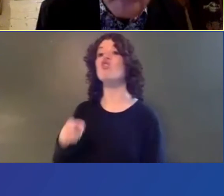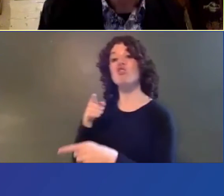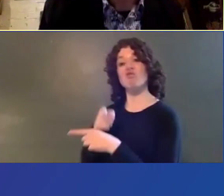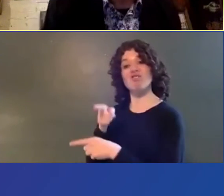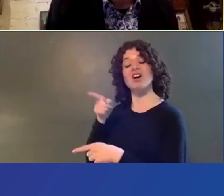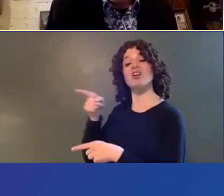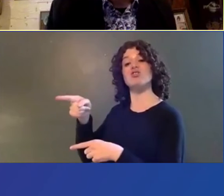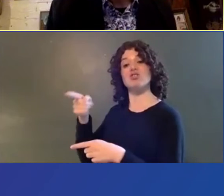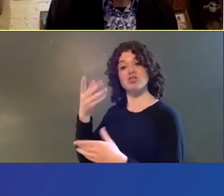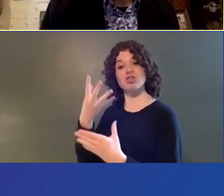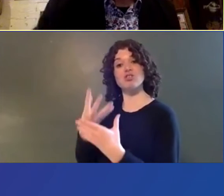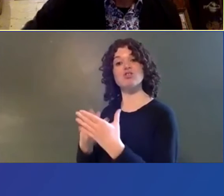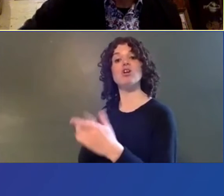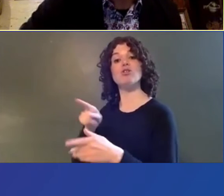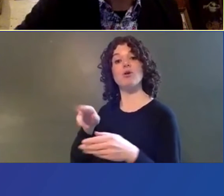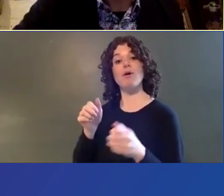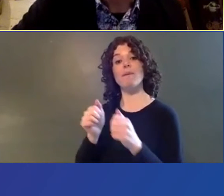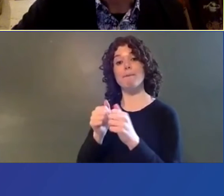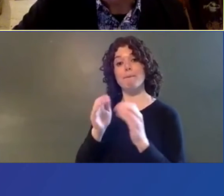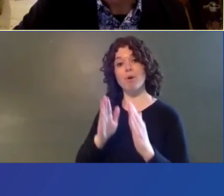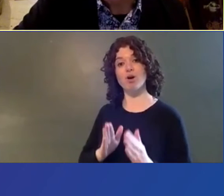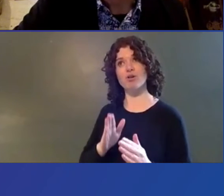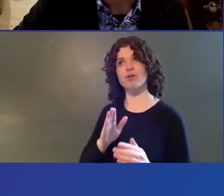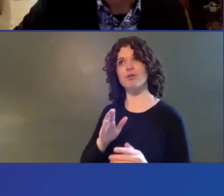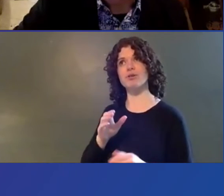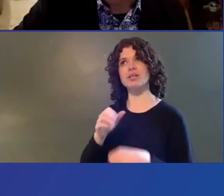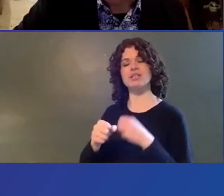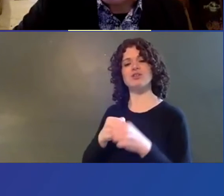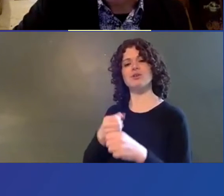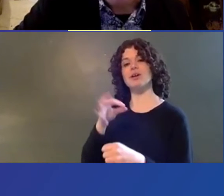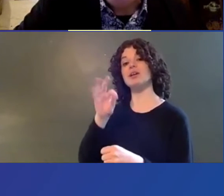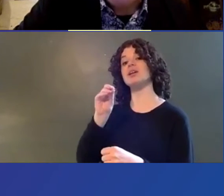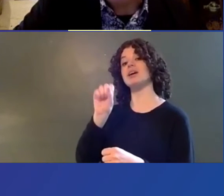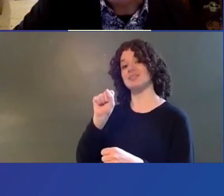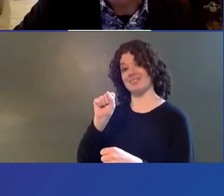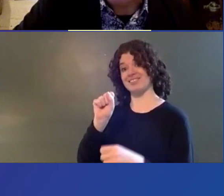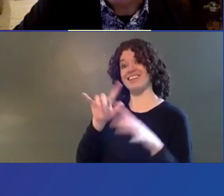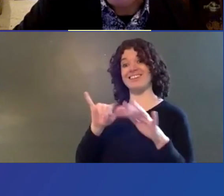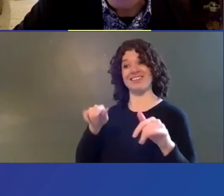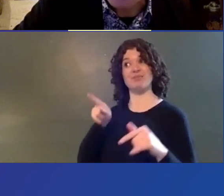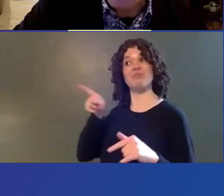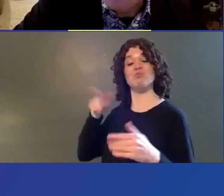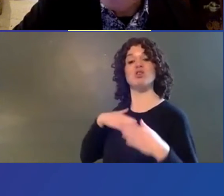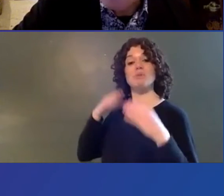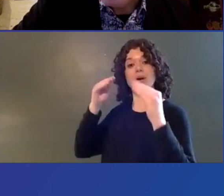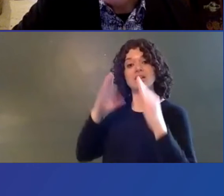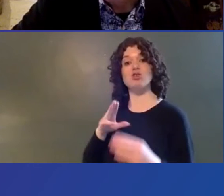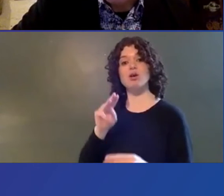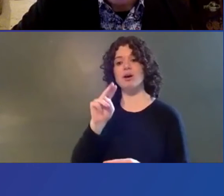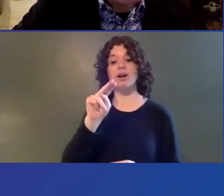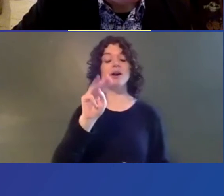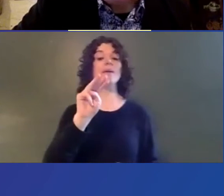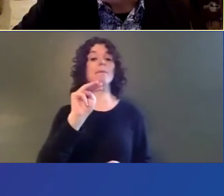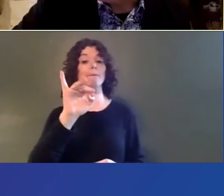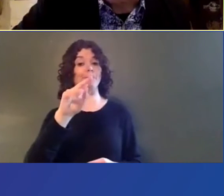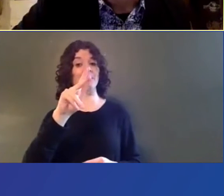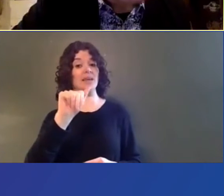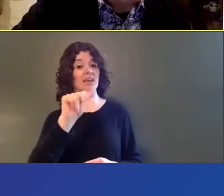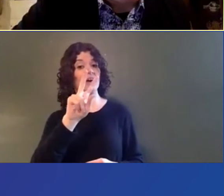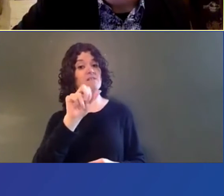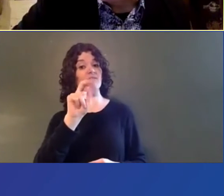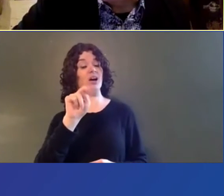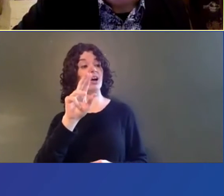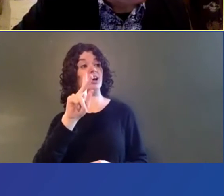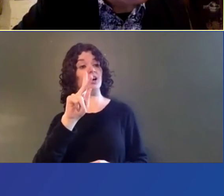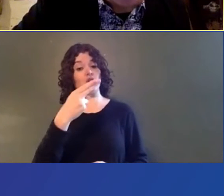correct. 90s. I believe I had her as a teacher. Oh, Mika Van Hook. Mika Van Hook, brilliant